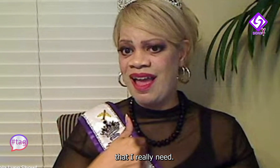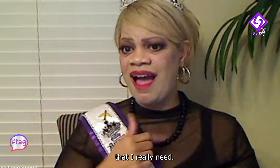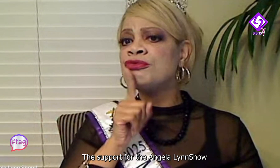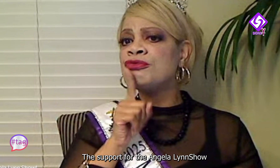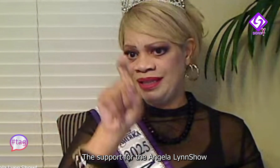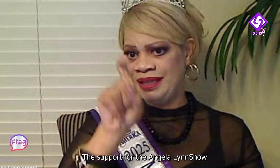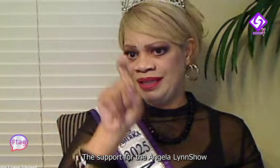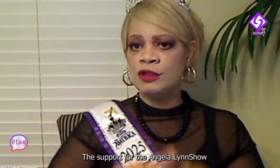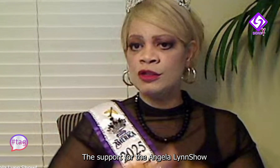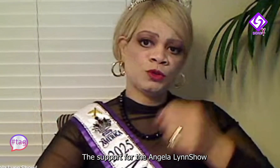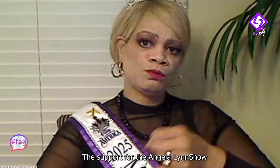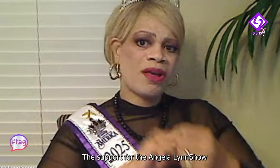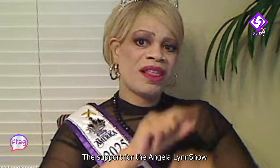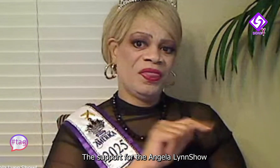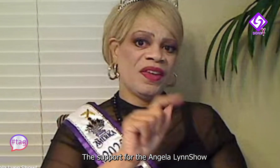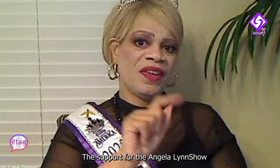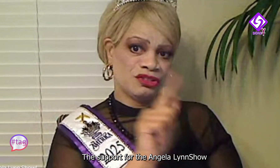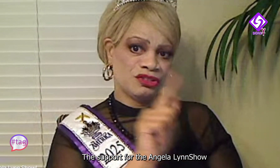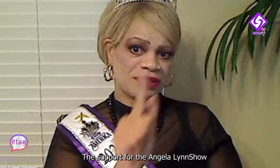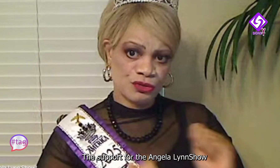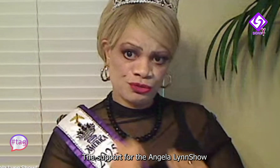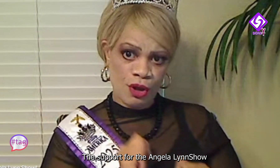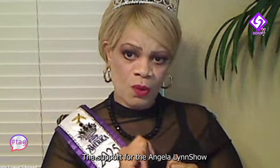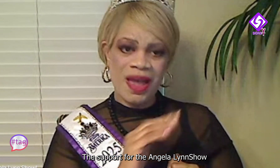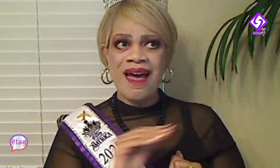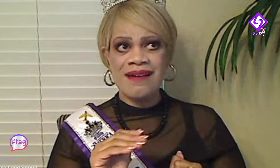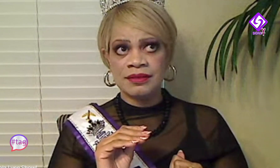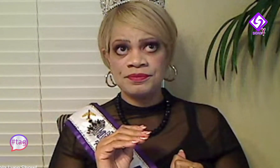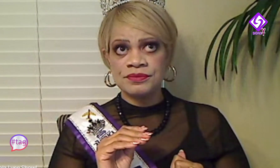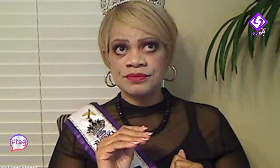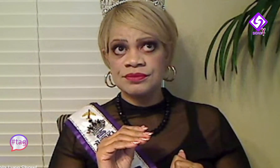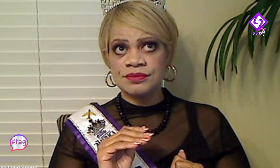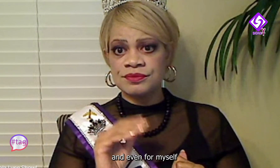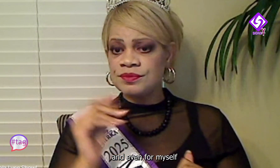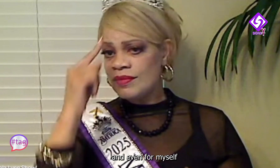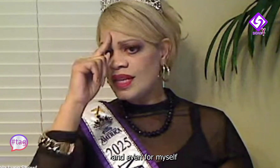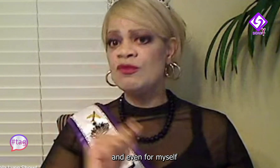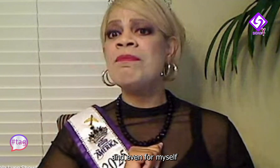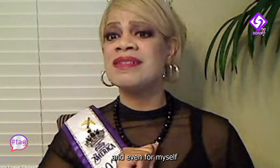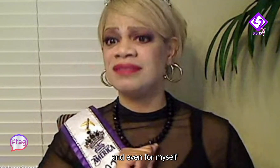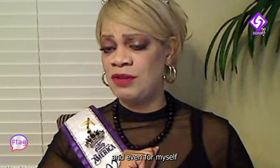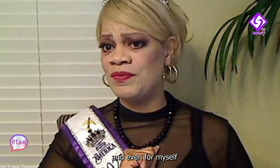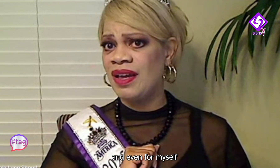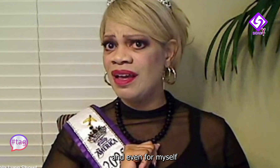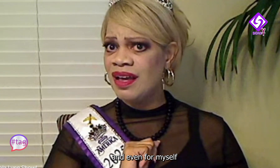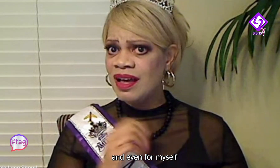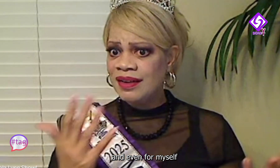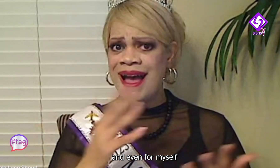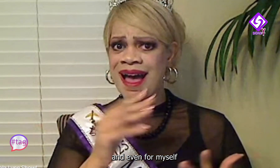really need the support for. The Angela Lynn show, and even for